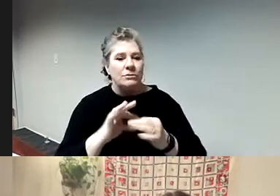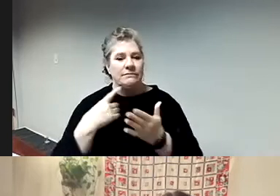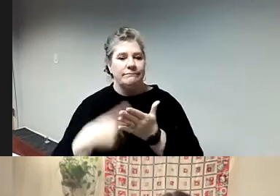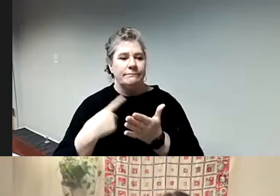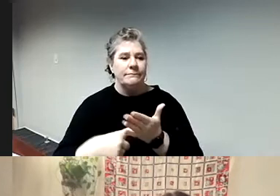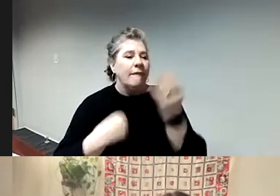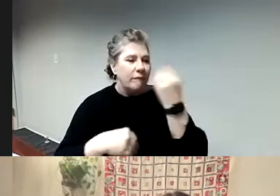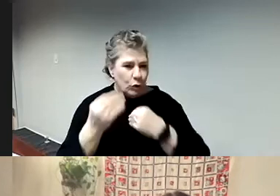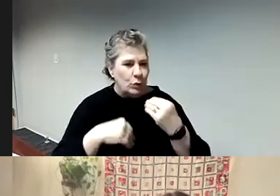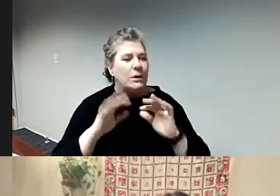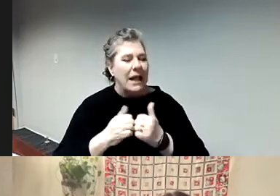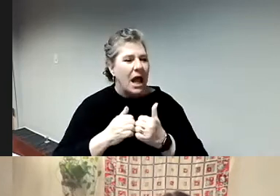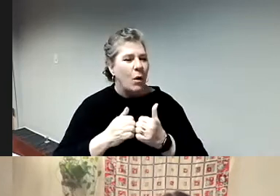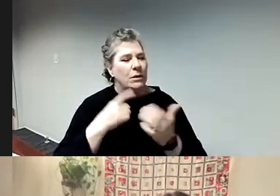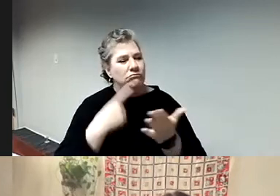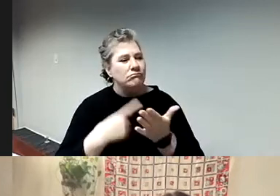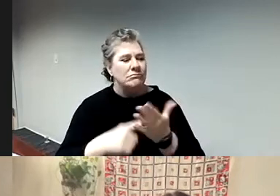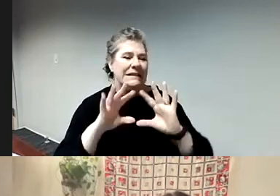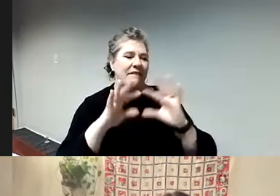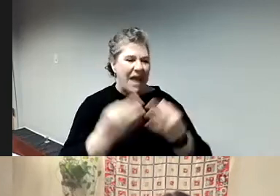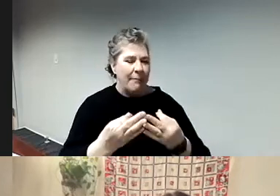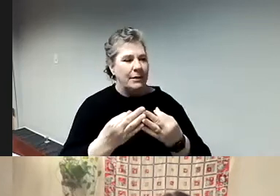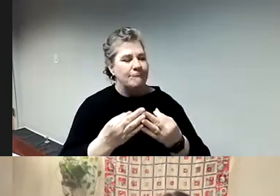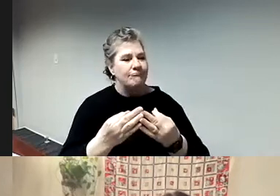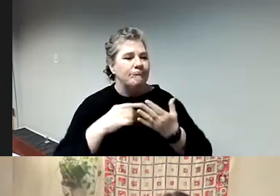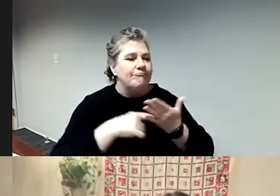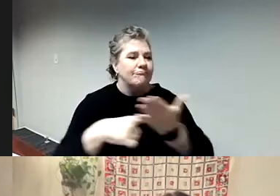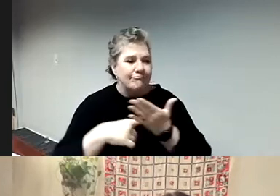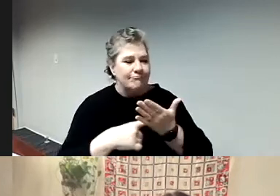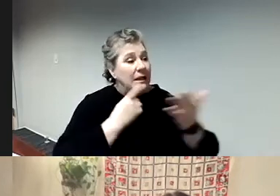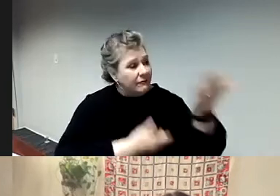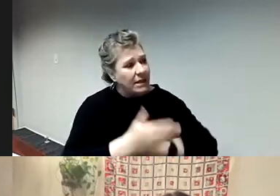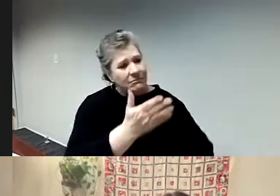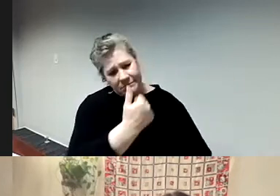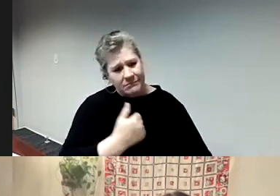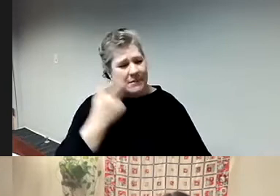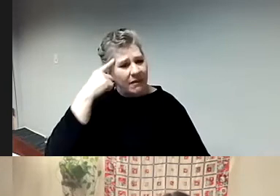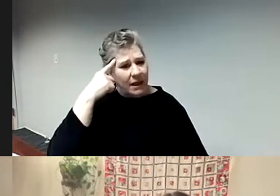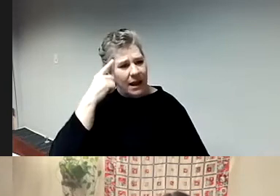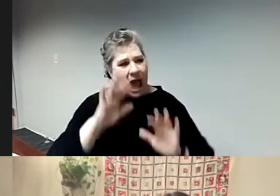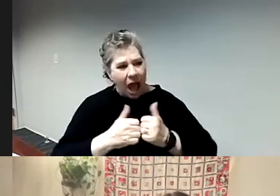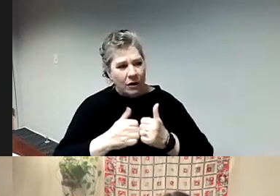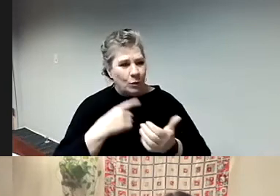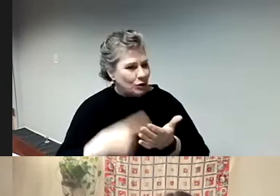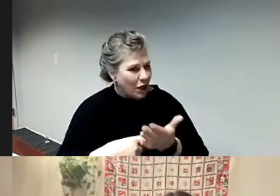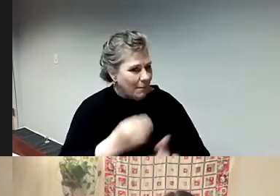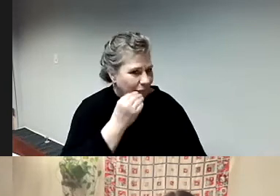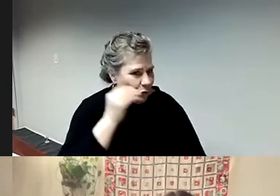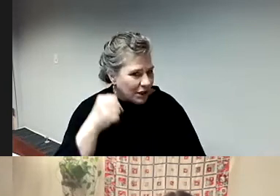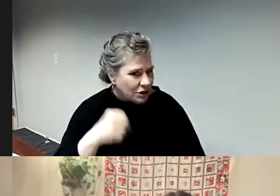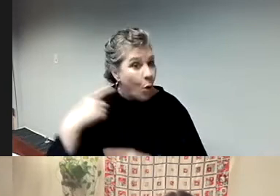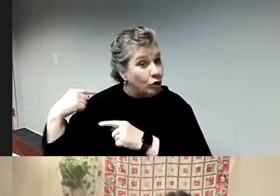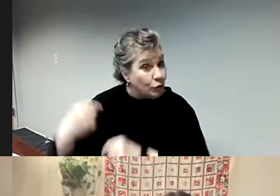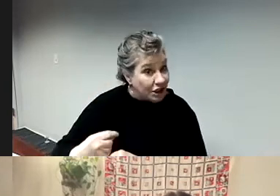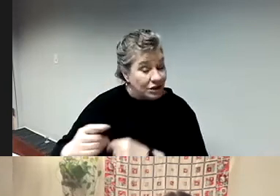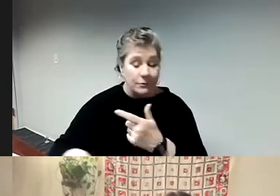food and the ways that we talk about food as families, even just inviting them to think about how do they do that? Do we talk about it in terms of tradition? Do we talk